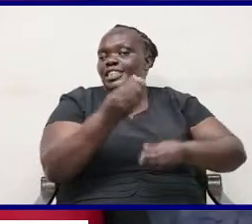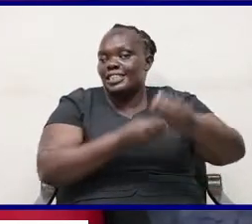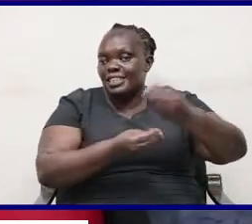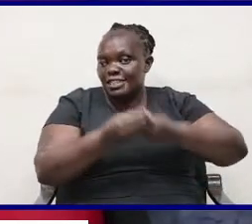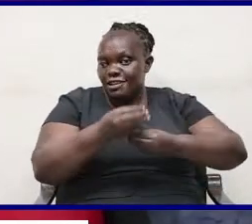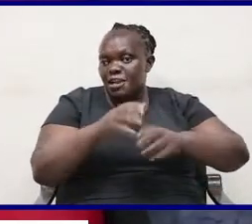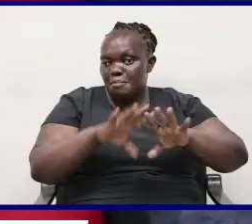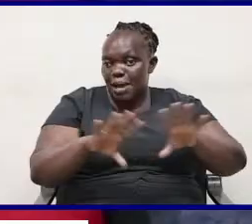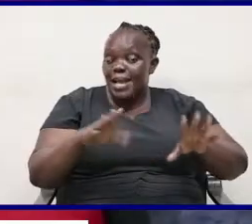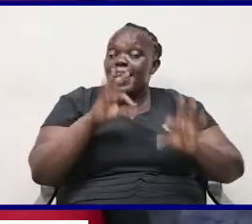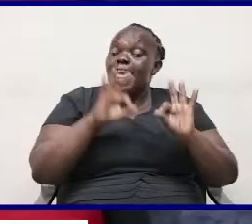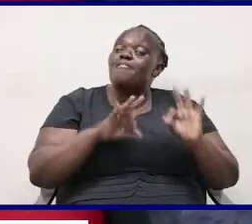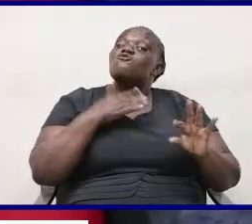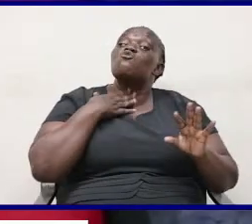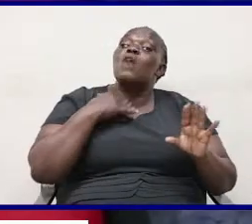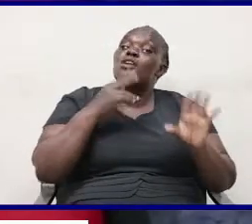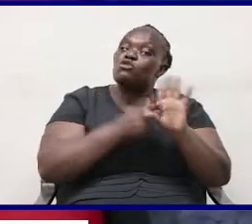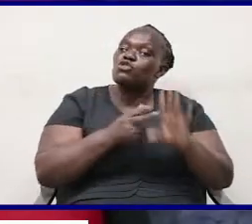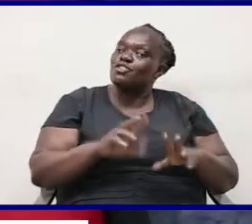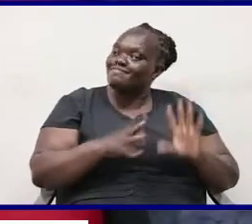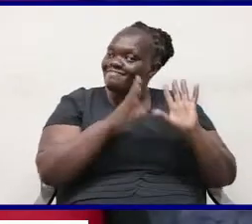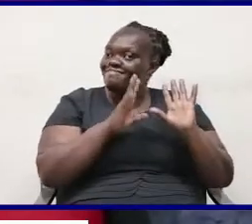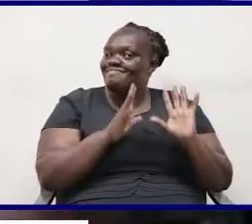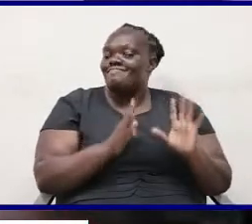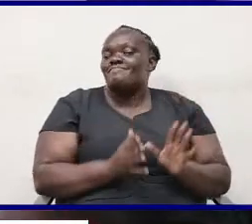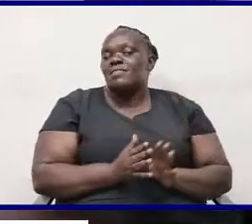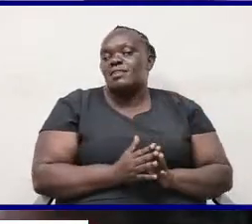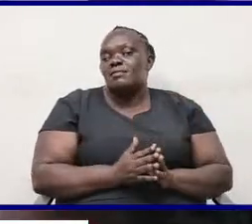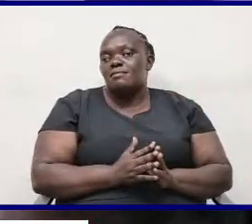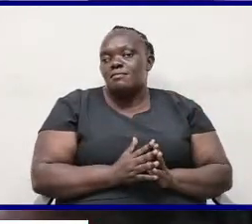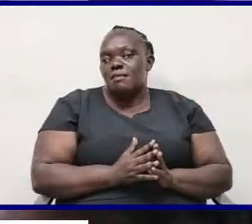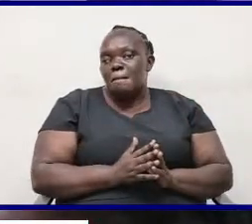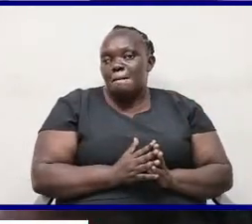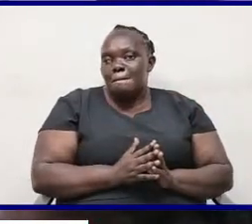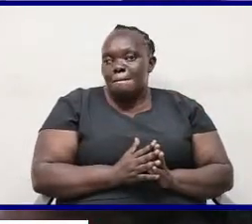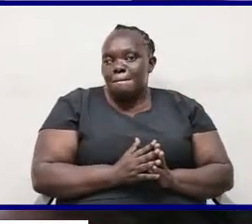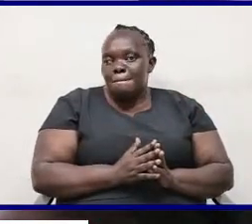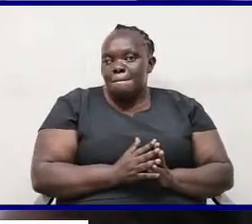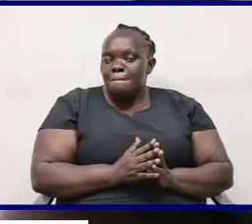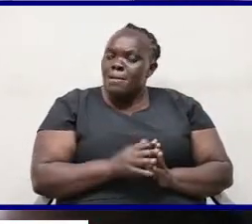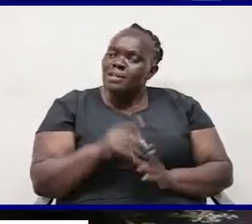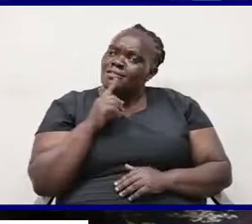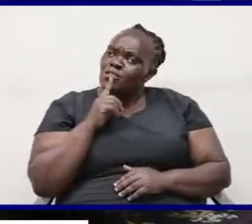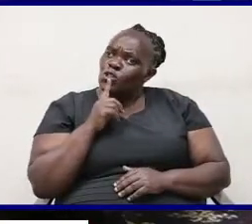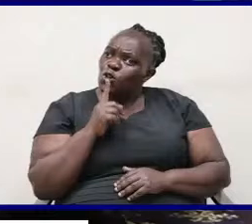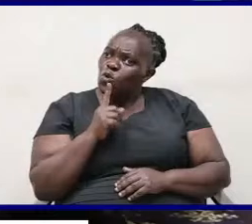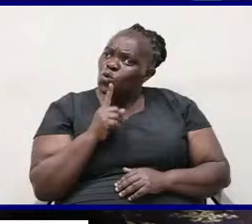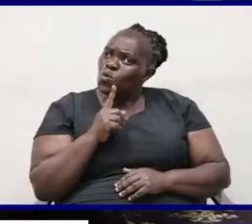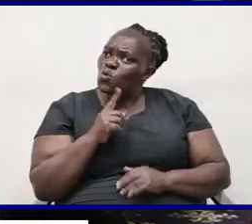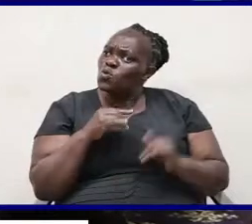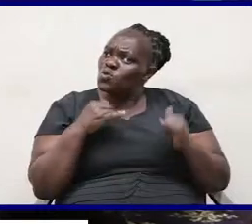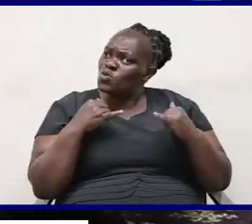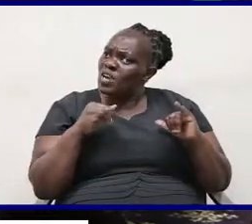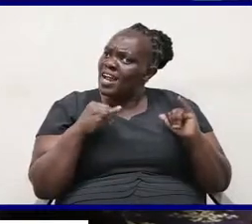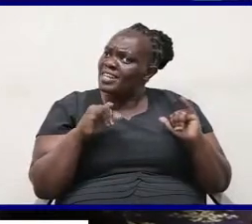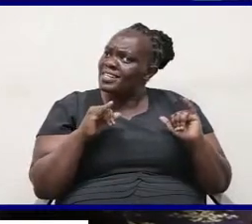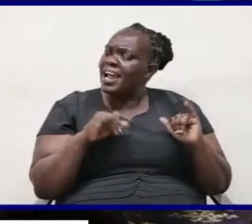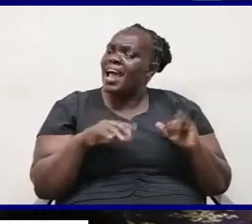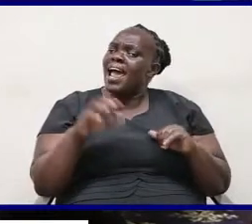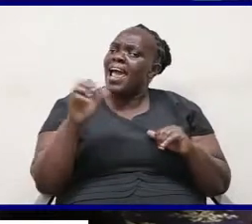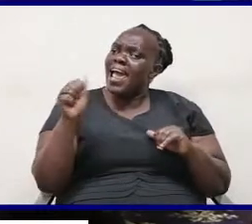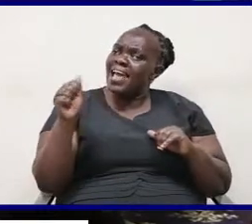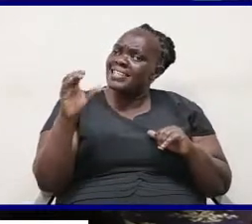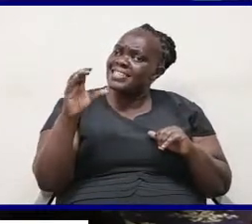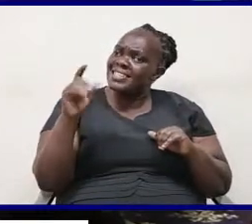market when you want. Makofi hapo. So we are trying to make the